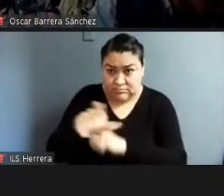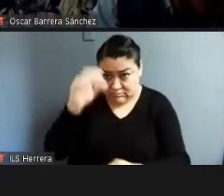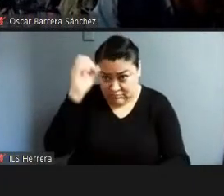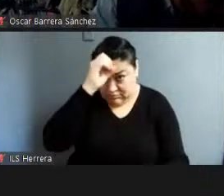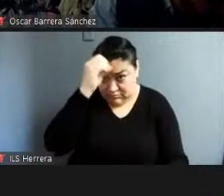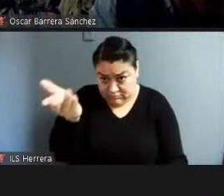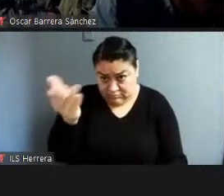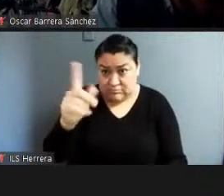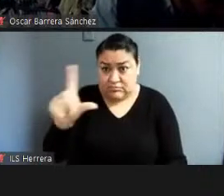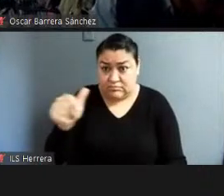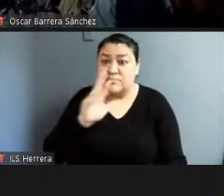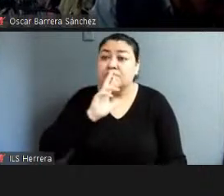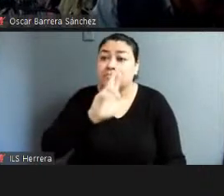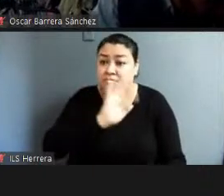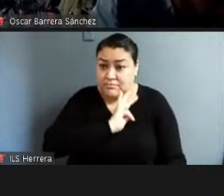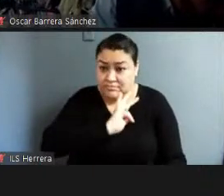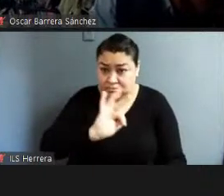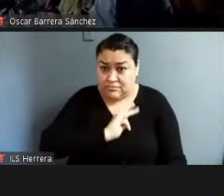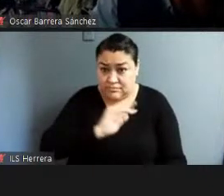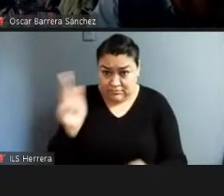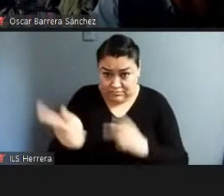questions from the floor.